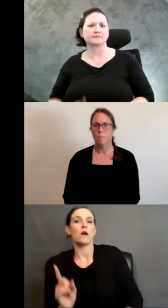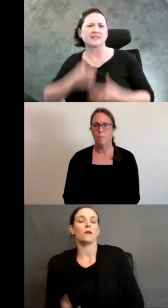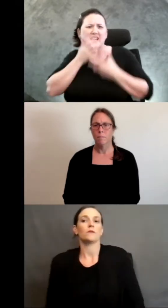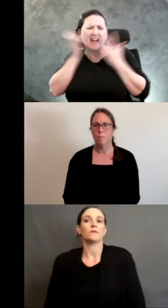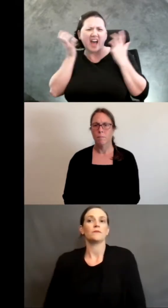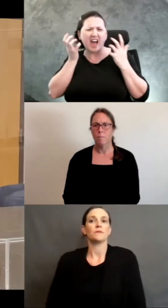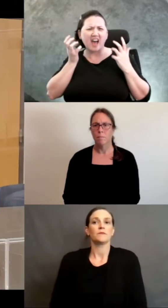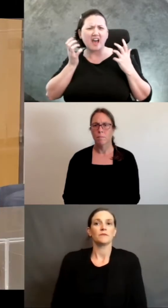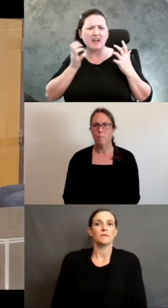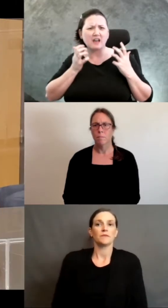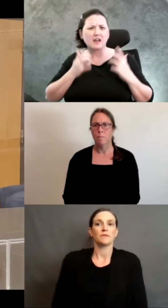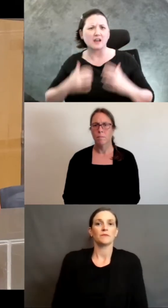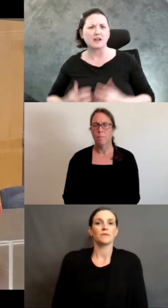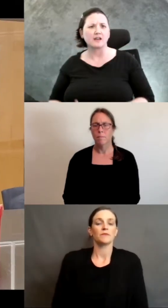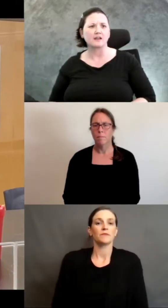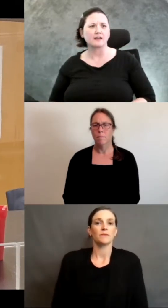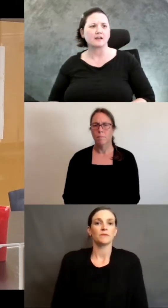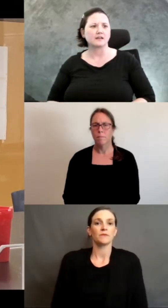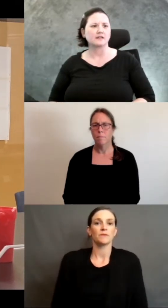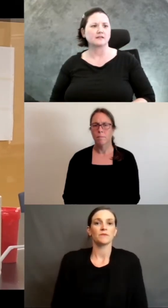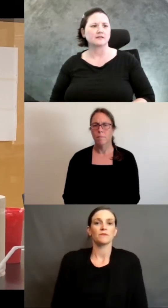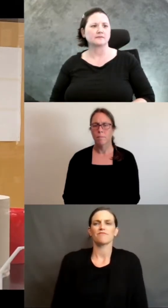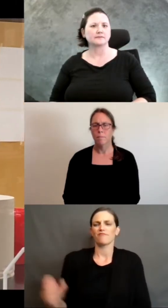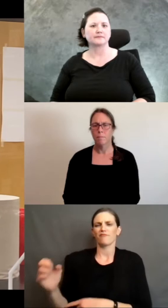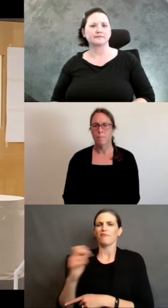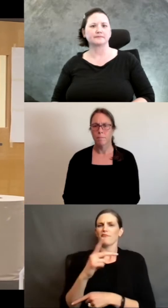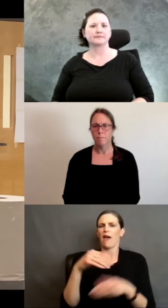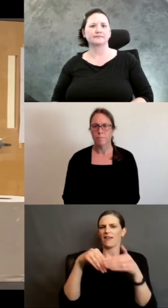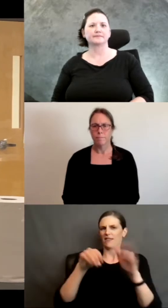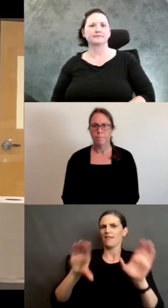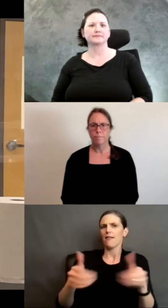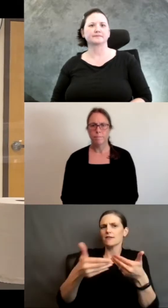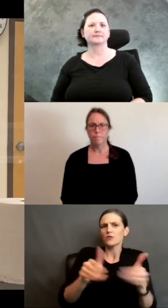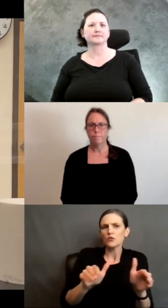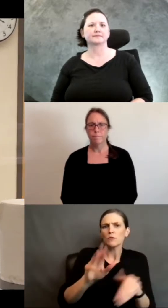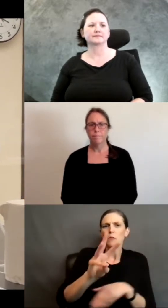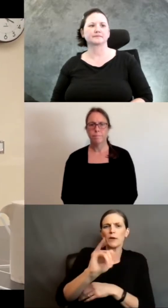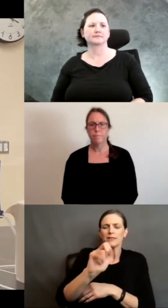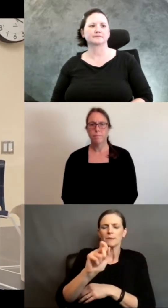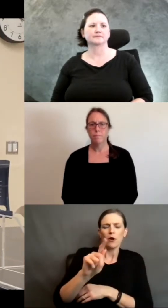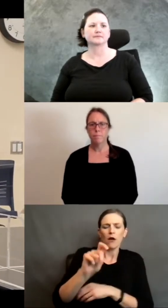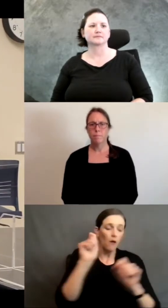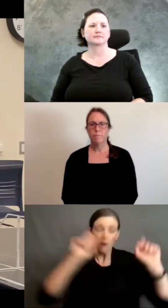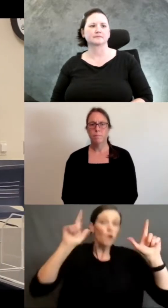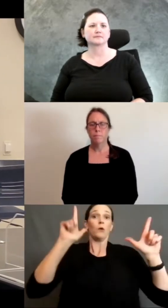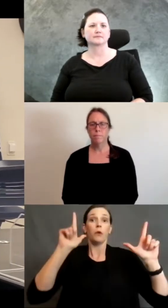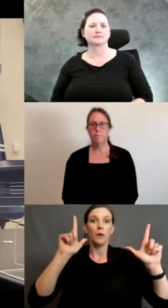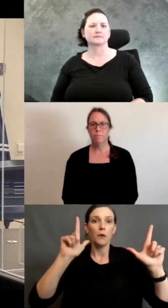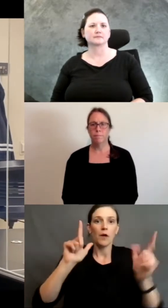back. We are back in the classroom. Wisperia startles awake. The